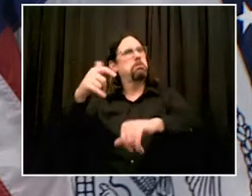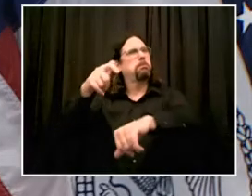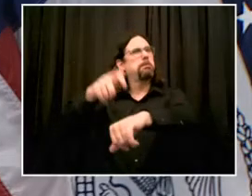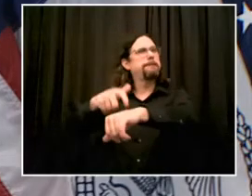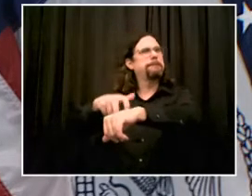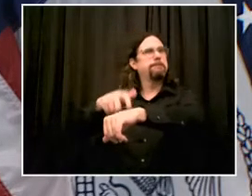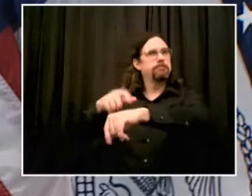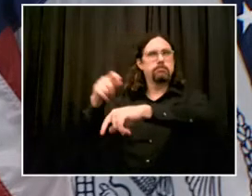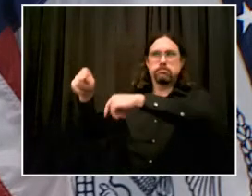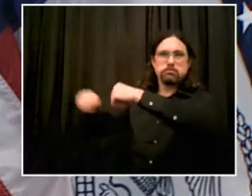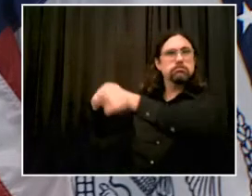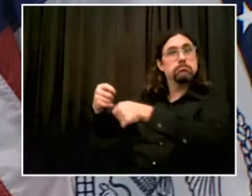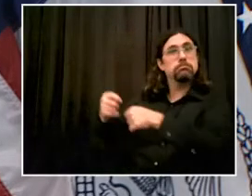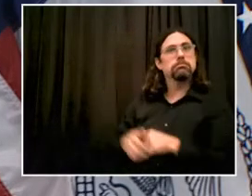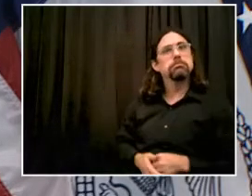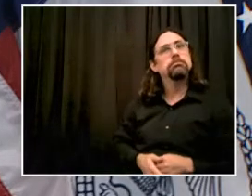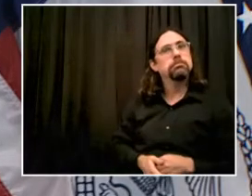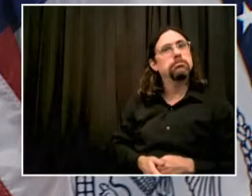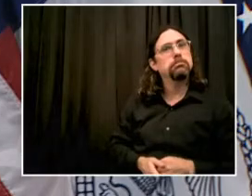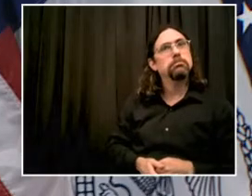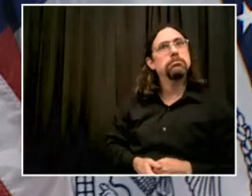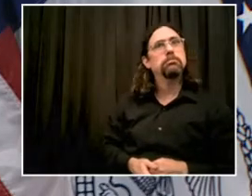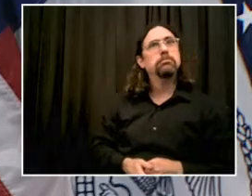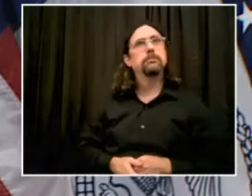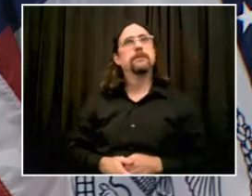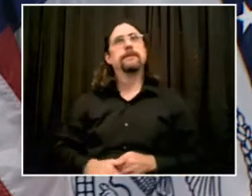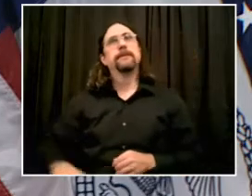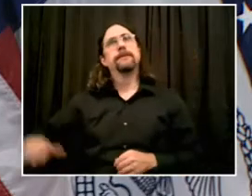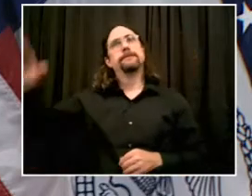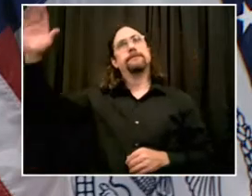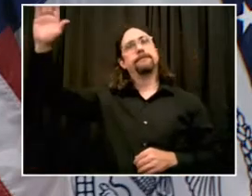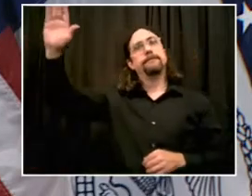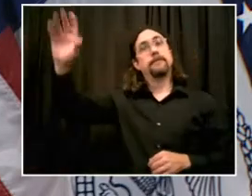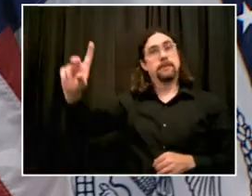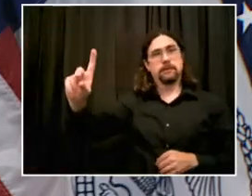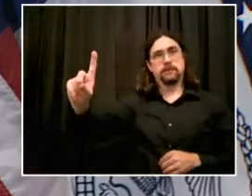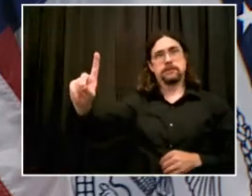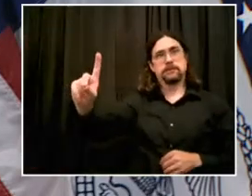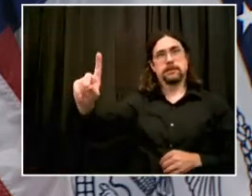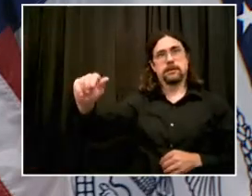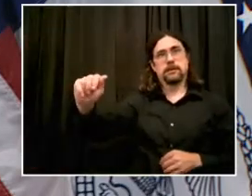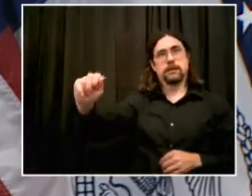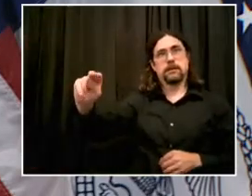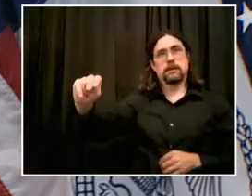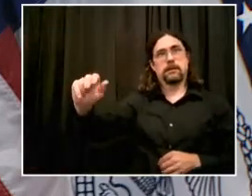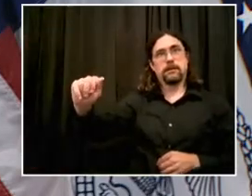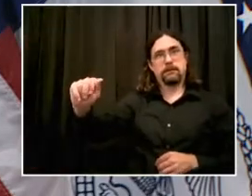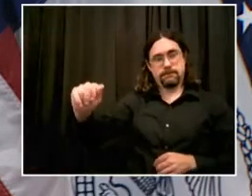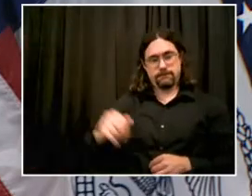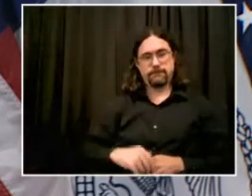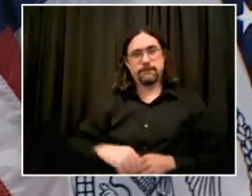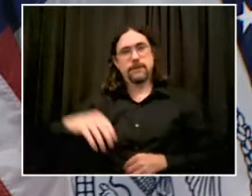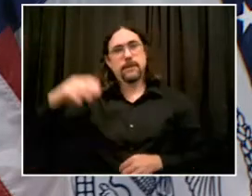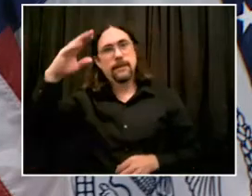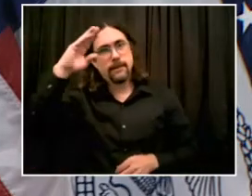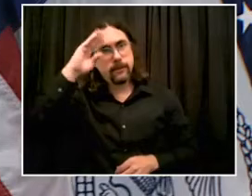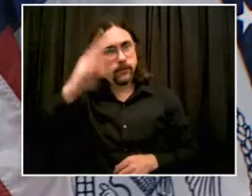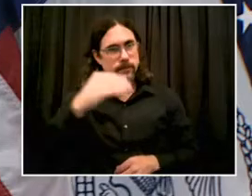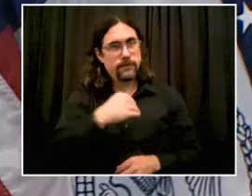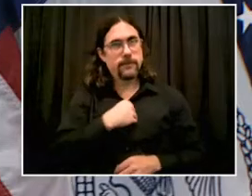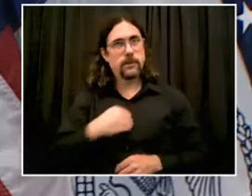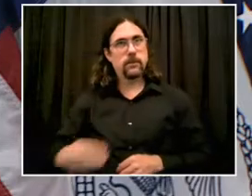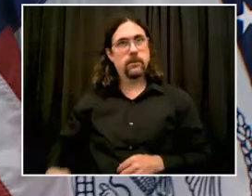Hi, Mr. Mayor. Hey, Dana, how you doing? I'm all right. First question for you is regarding the